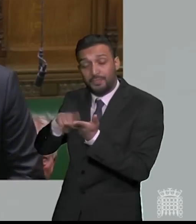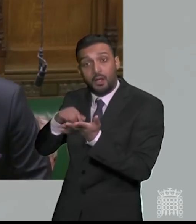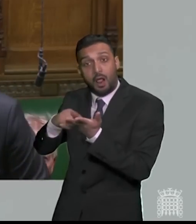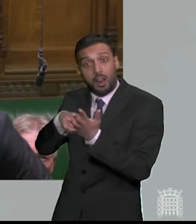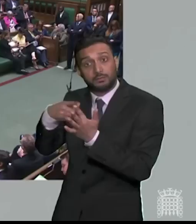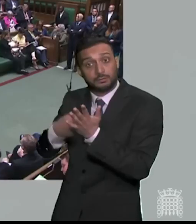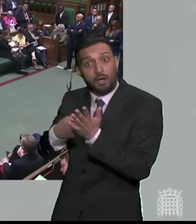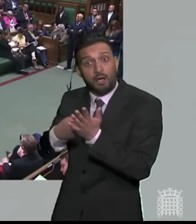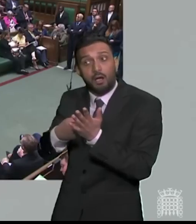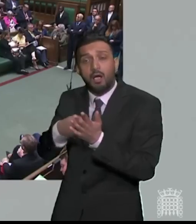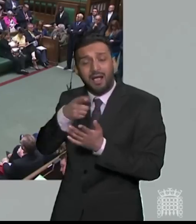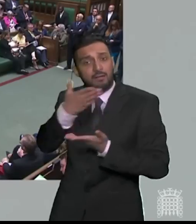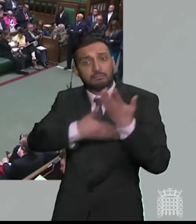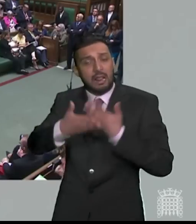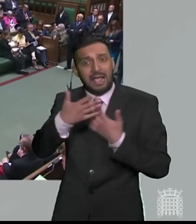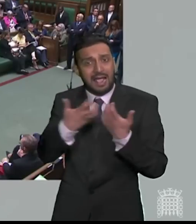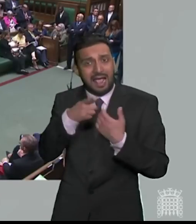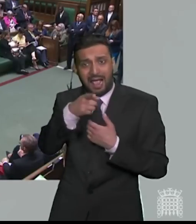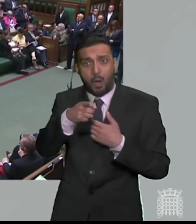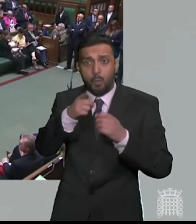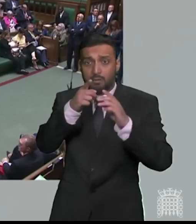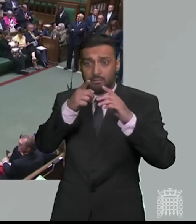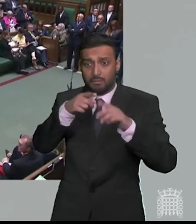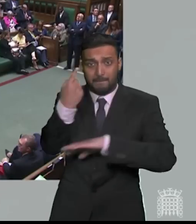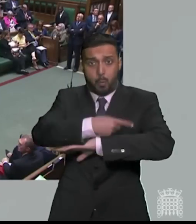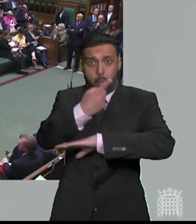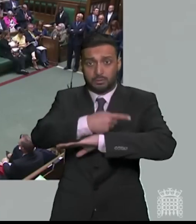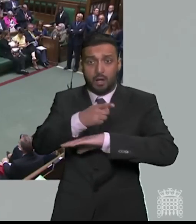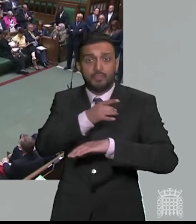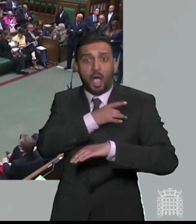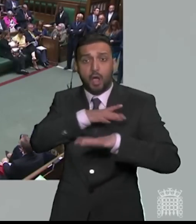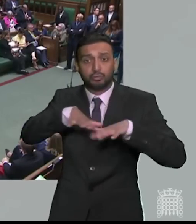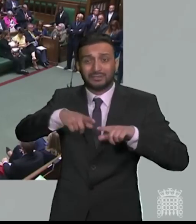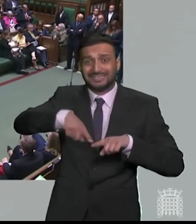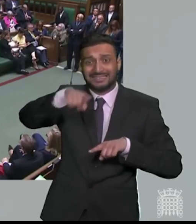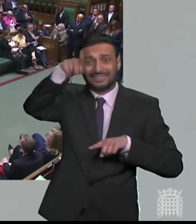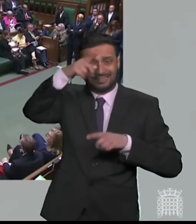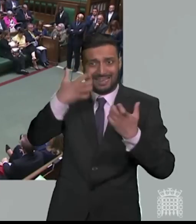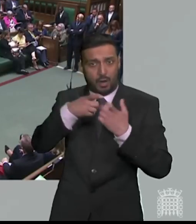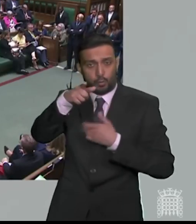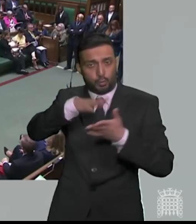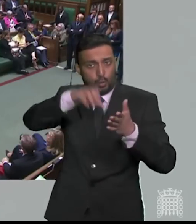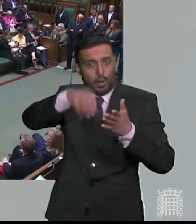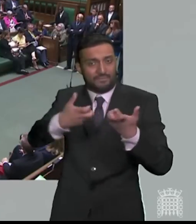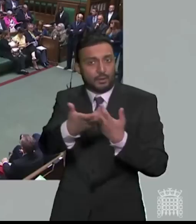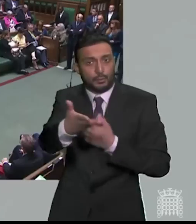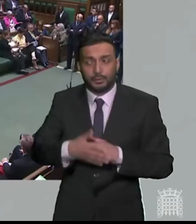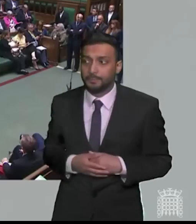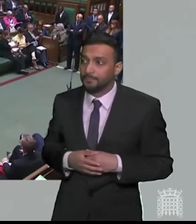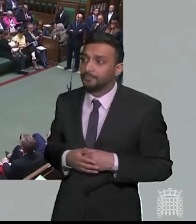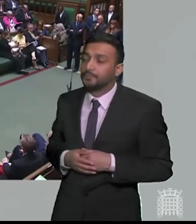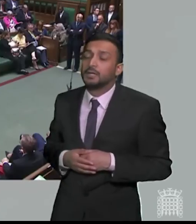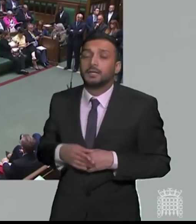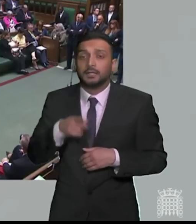Irish Sea? Well, Mr. Speaker, as the honourable gentleman knows, when we concluded the